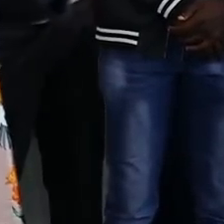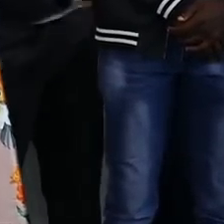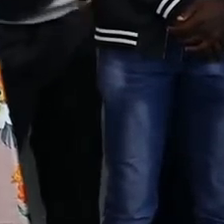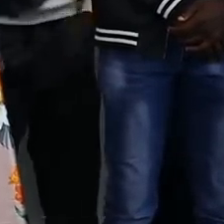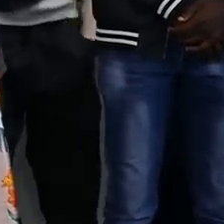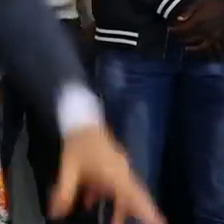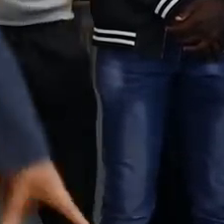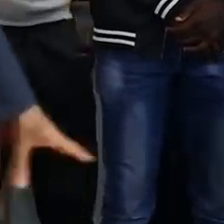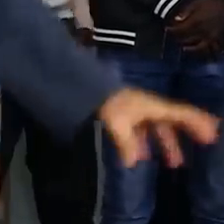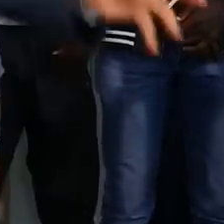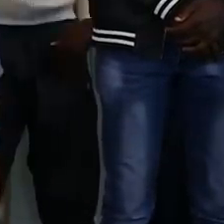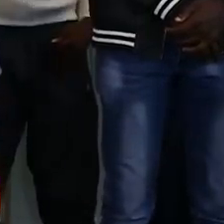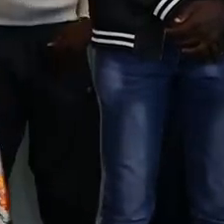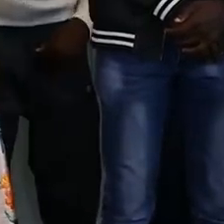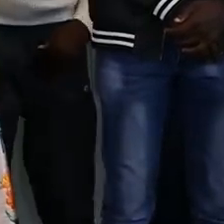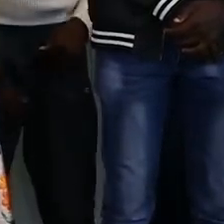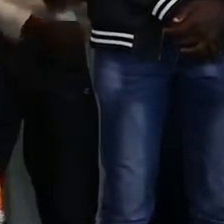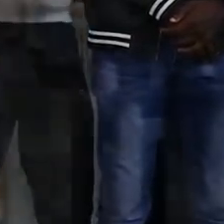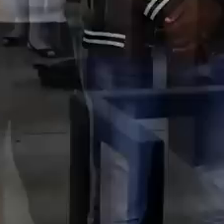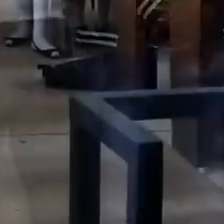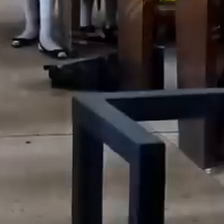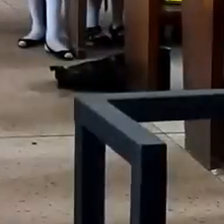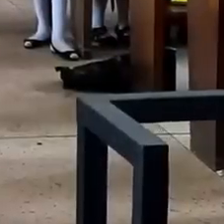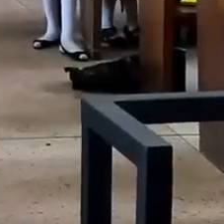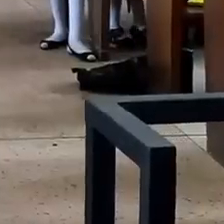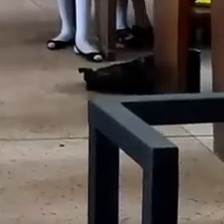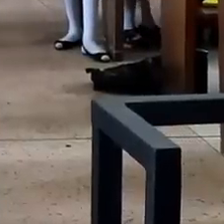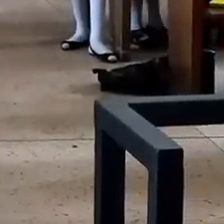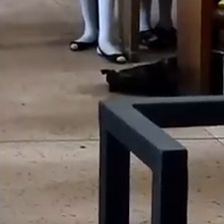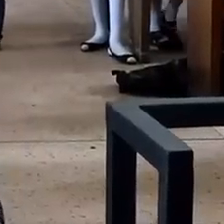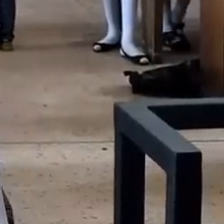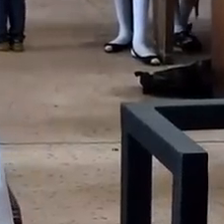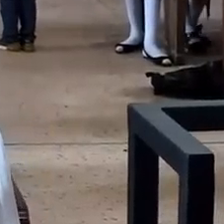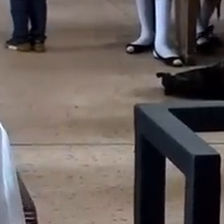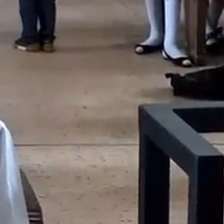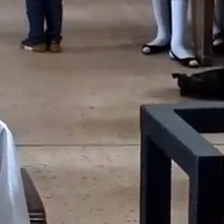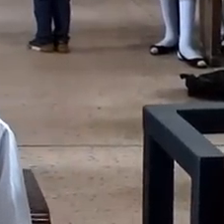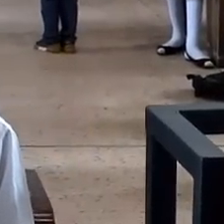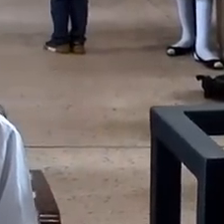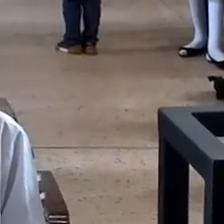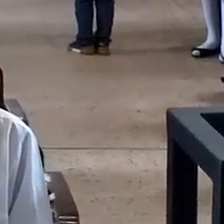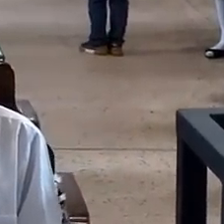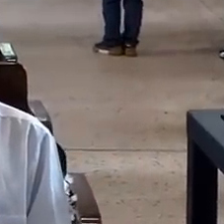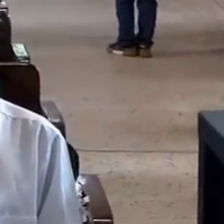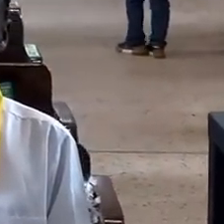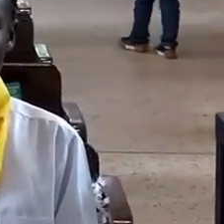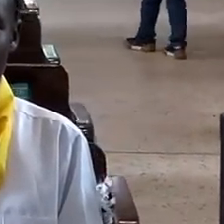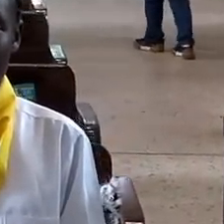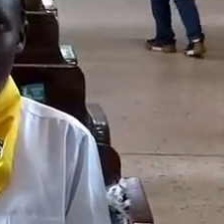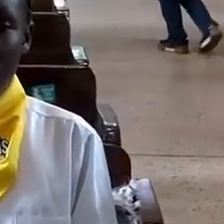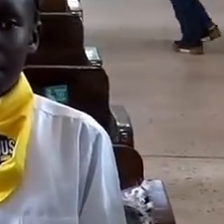failure and loss. Yes, Jesus, I come. Is there anybody else? Jesus, I come. Lord, I'm